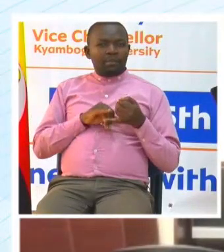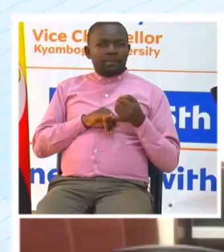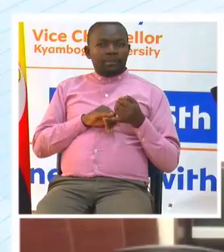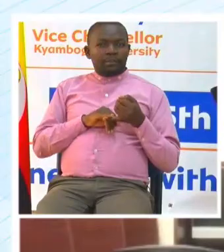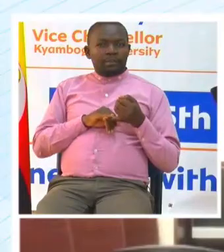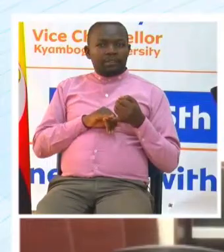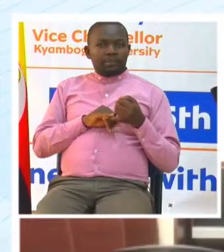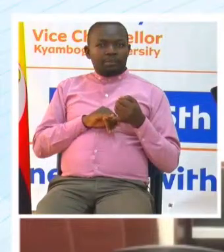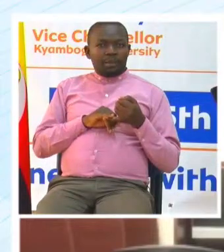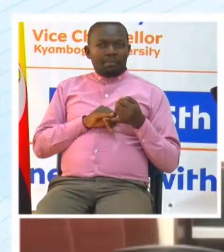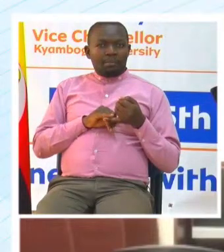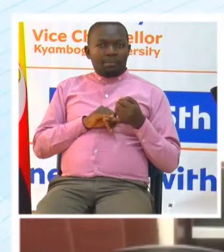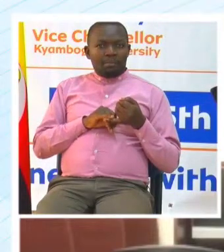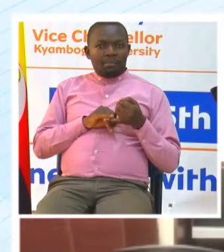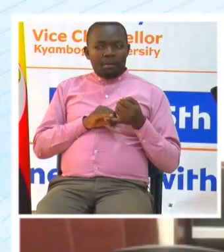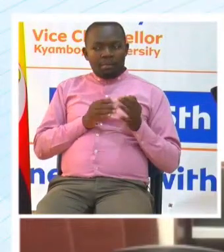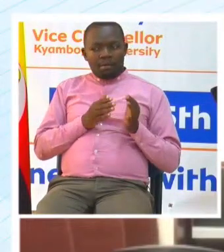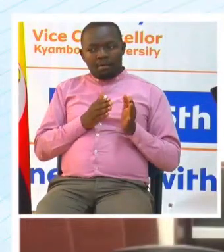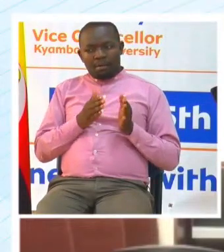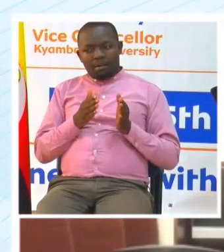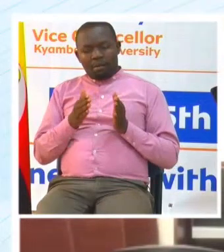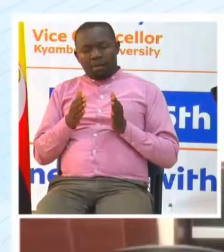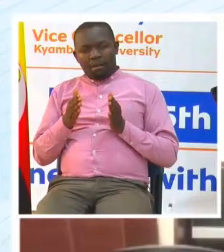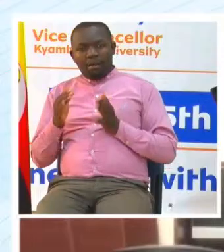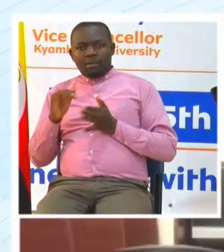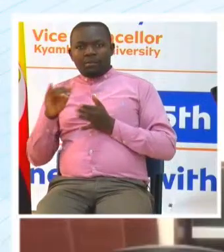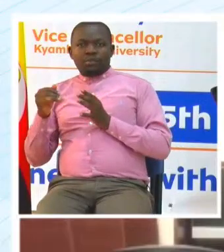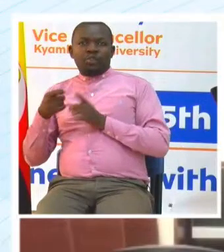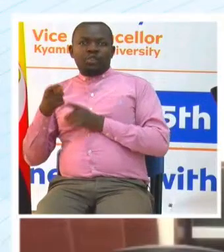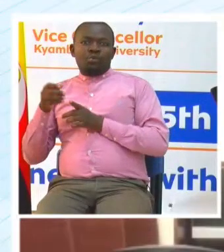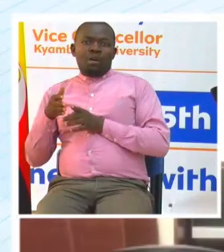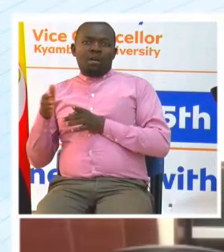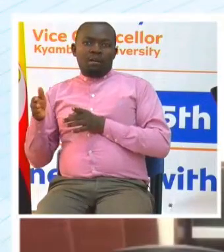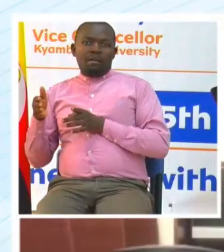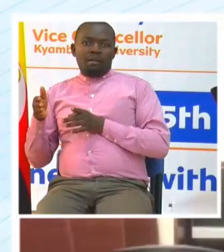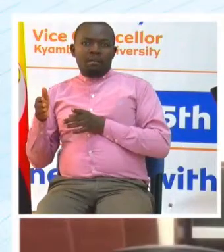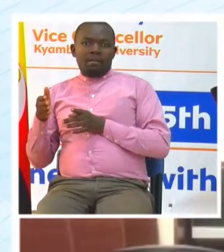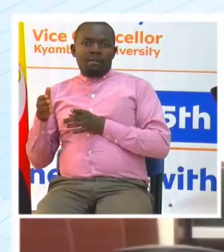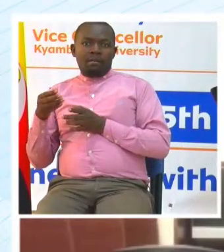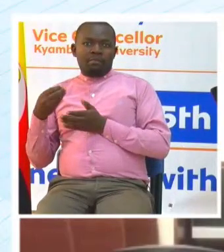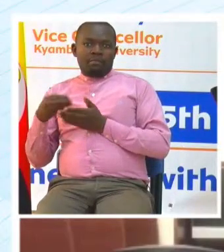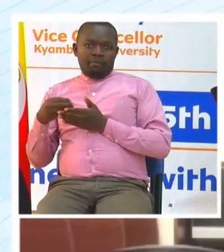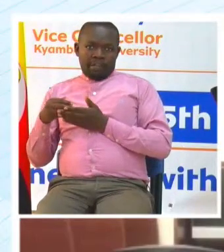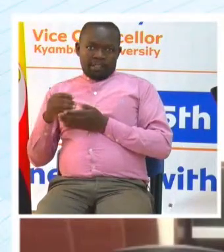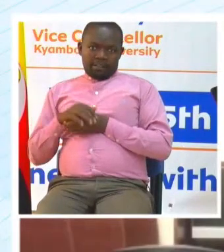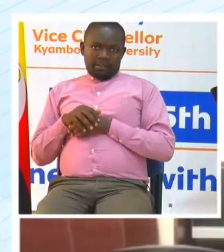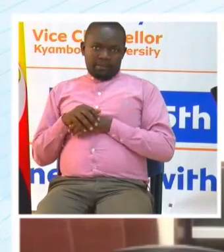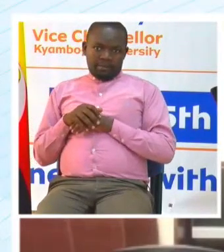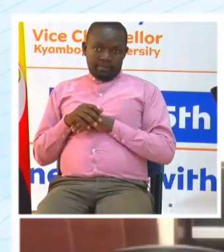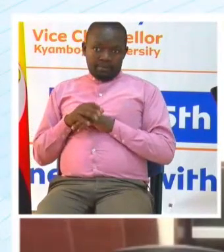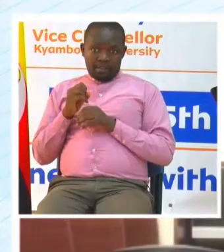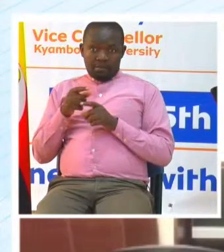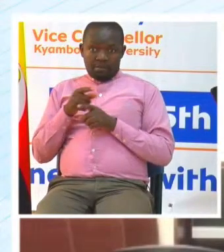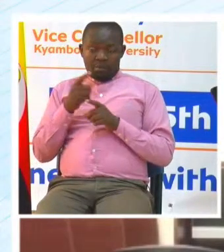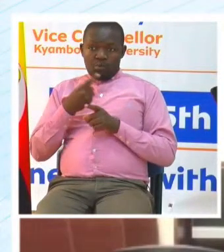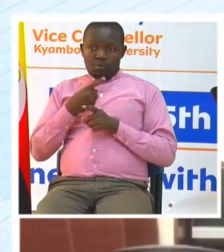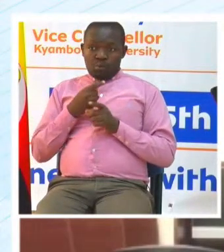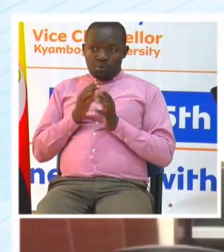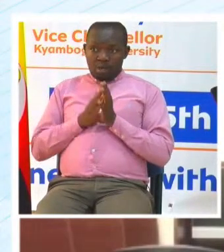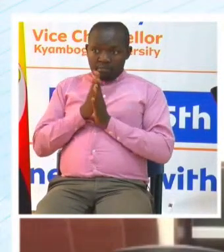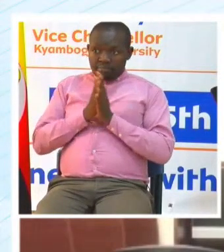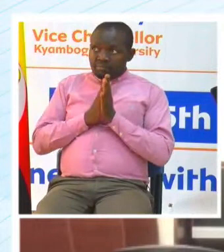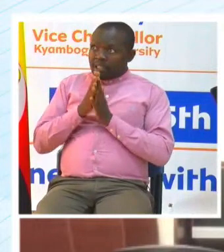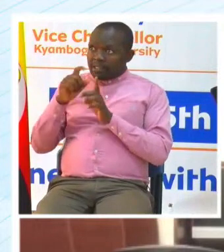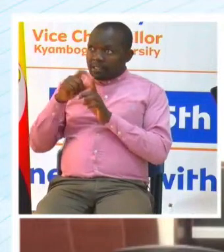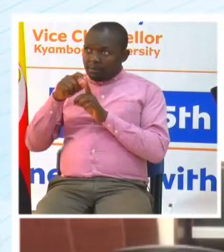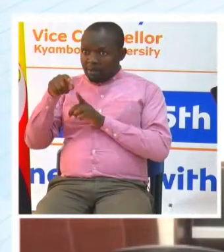early December or late January to be considered for funding. So those are waiting for graduation in